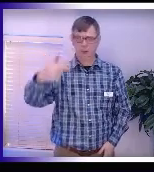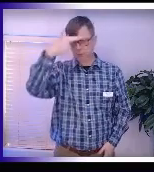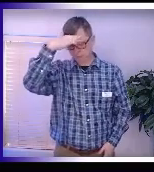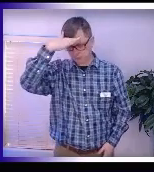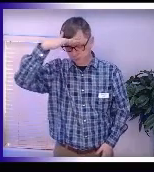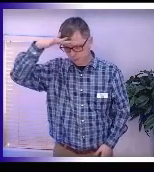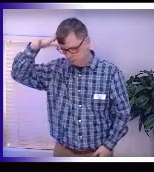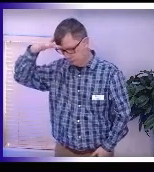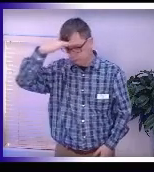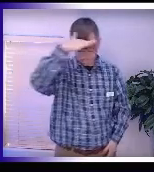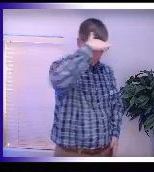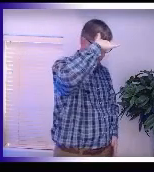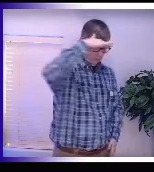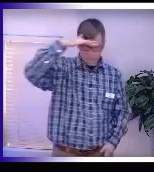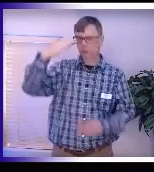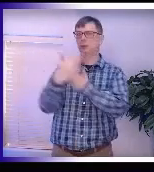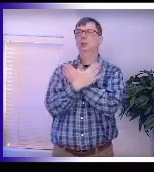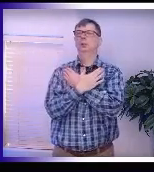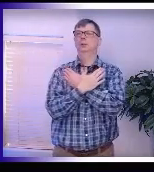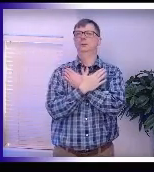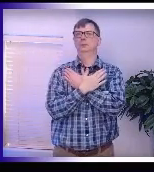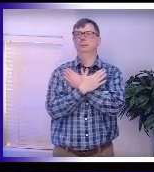seeking love